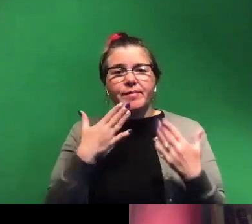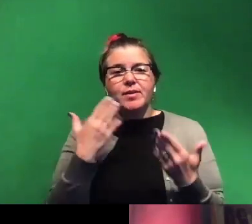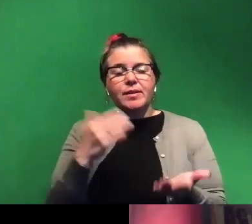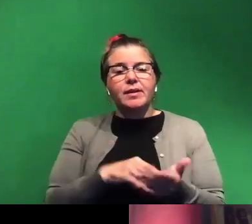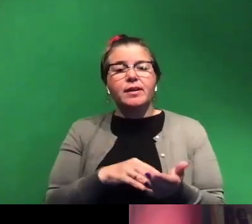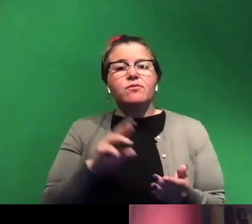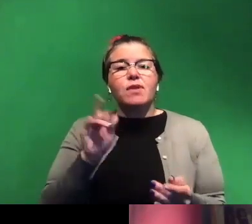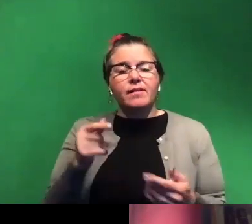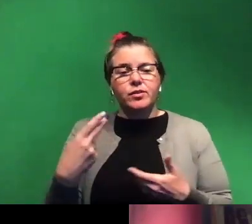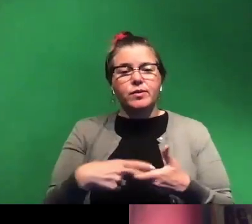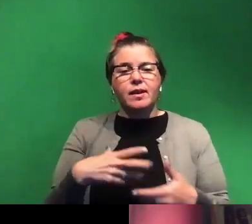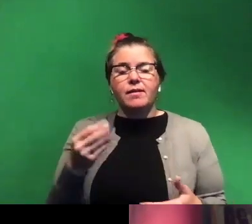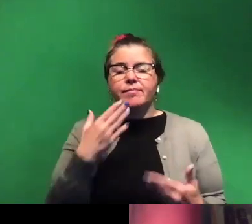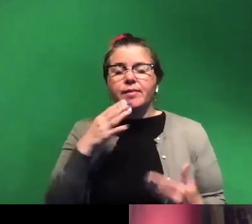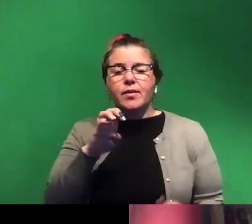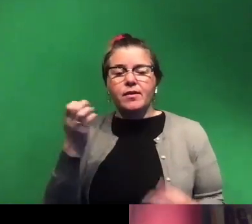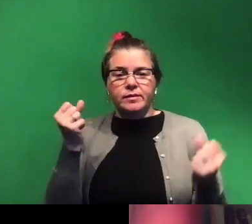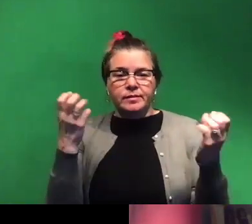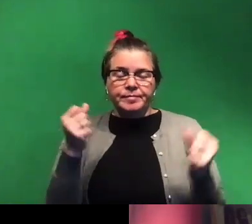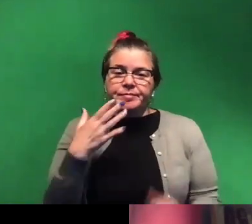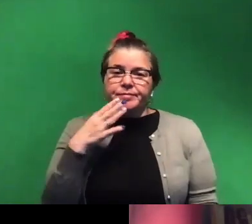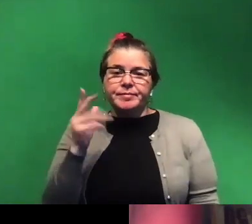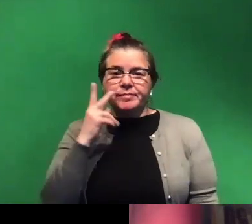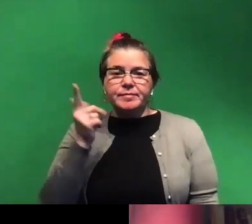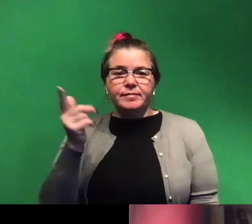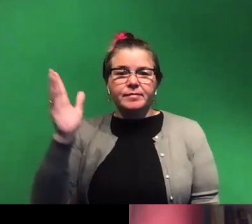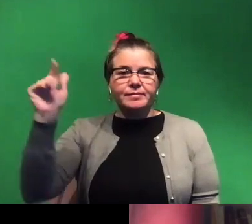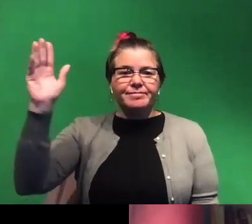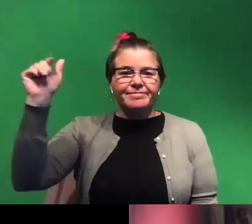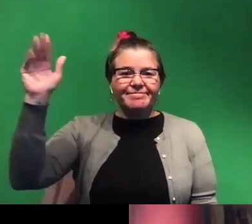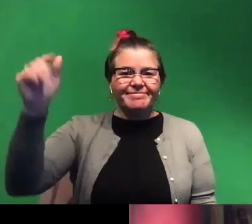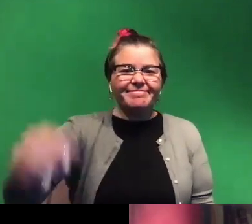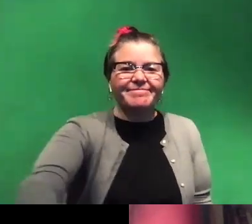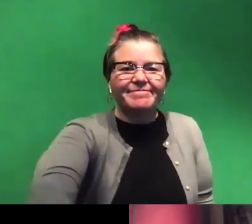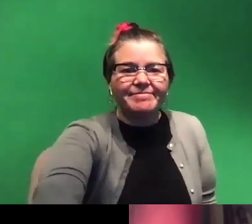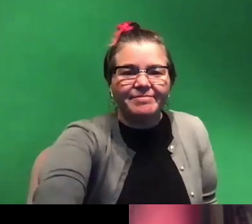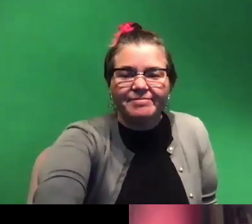Riley, for joining us. And thank you, Erin, for signing. We'll see y'all later. Thank you both. Bye. Bye.